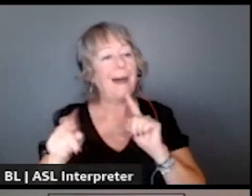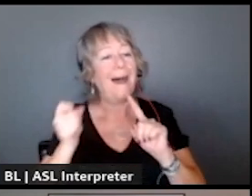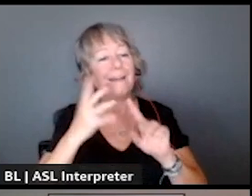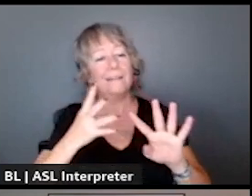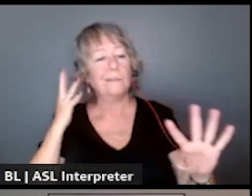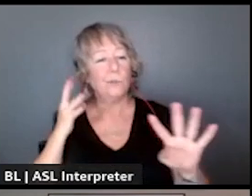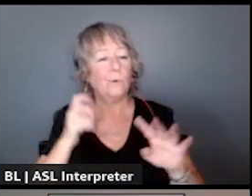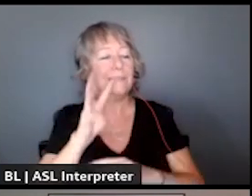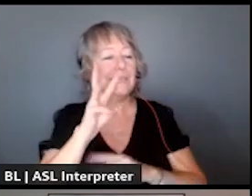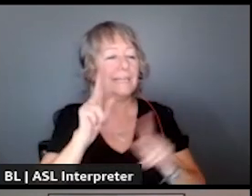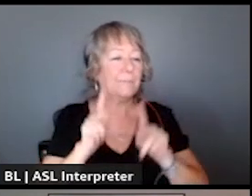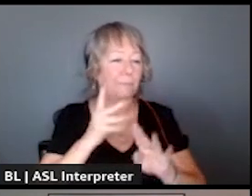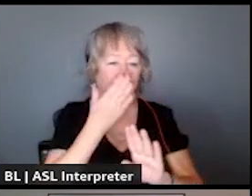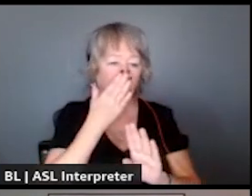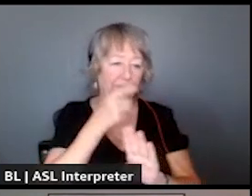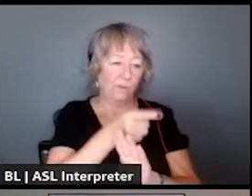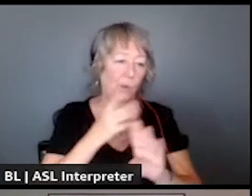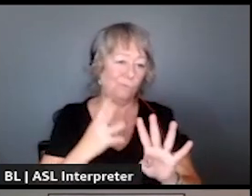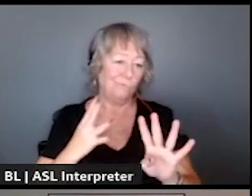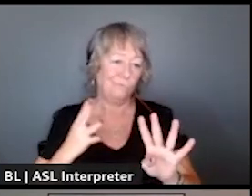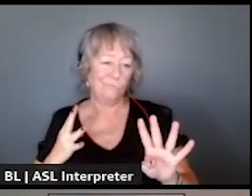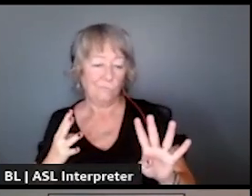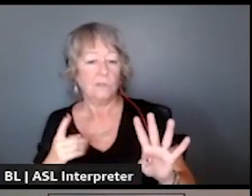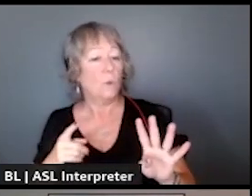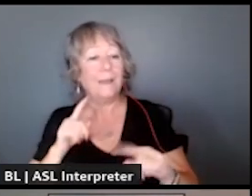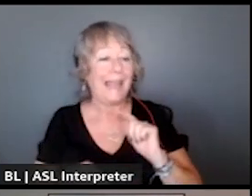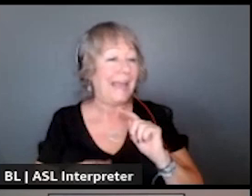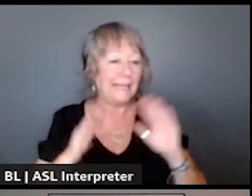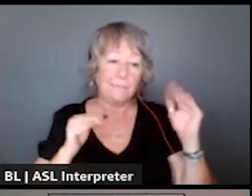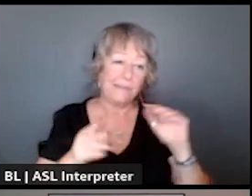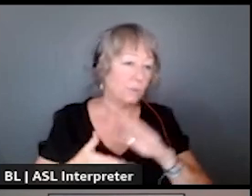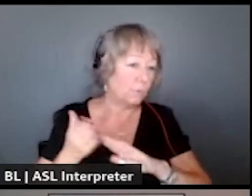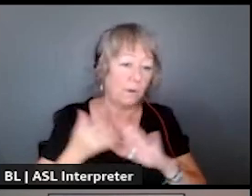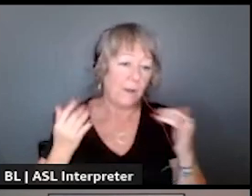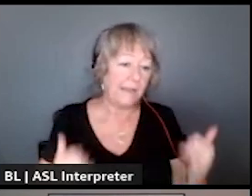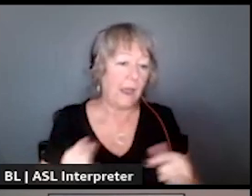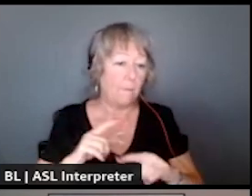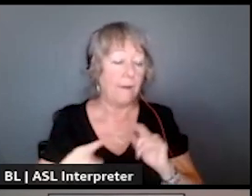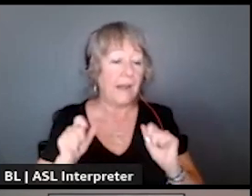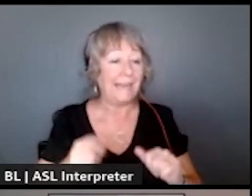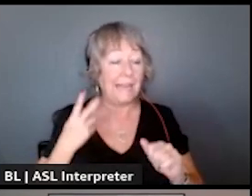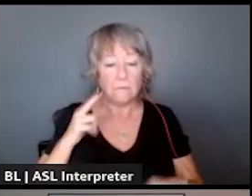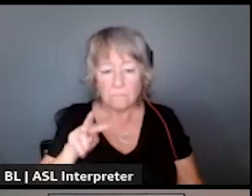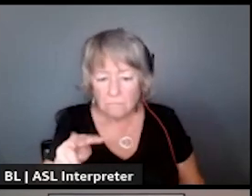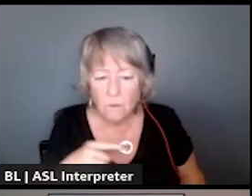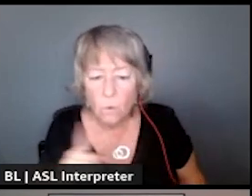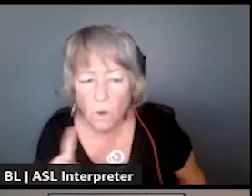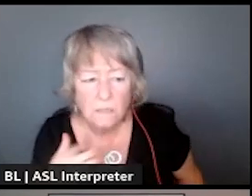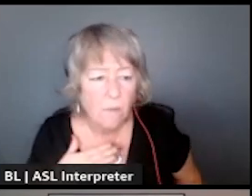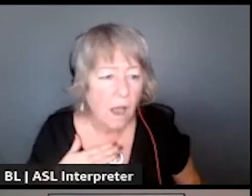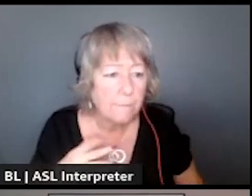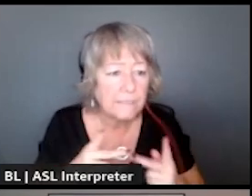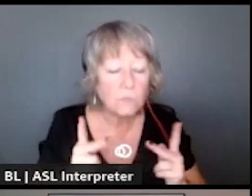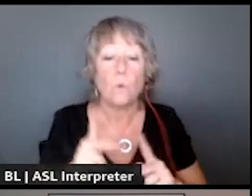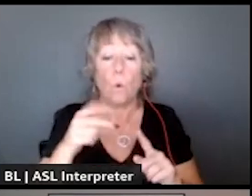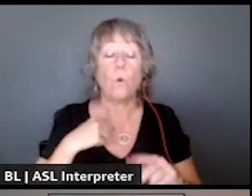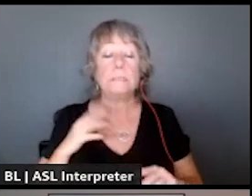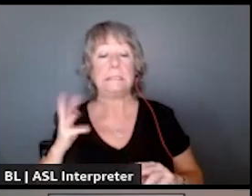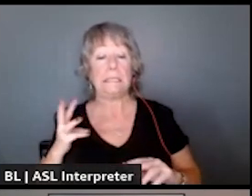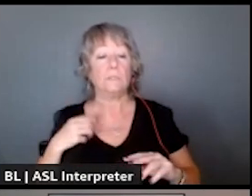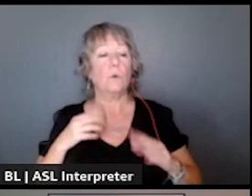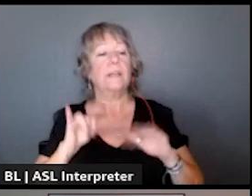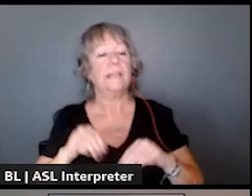go on fly and provision an EC2 instance, and there's a bunch of compute resources sitting in a data center,